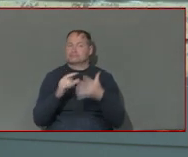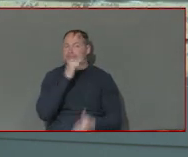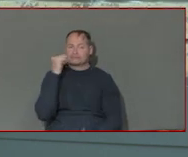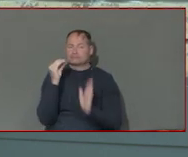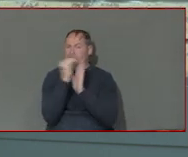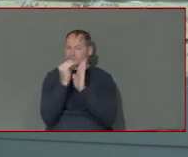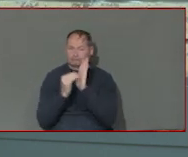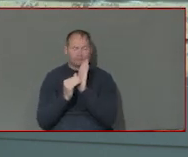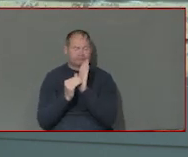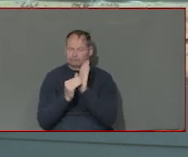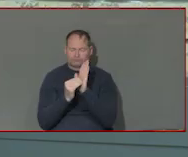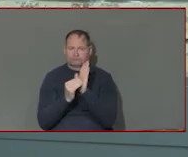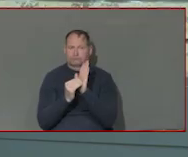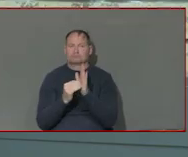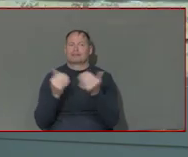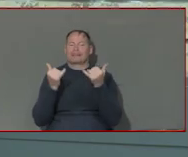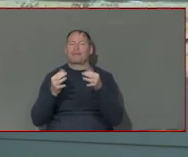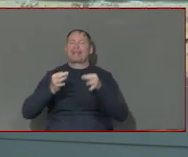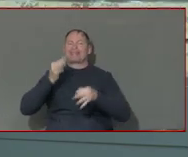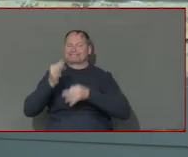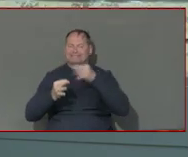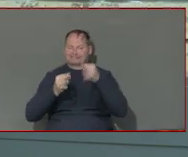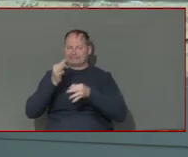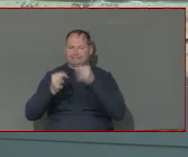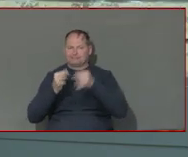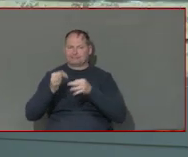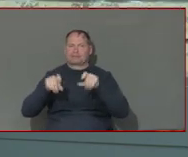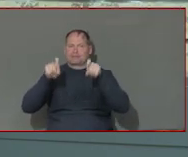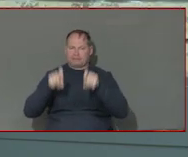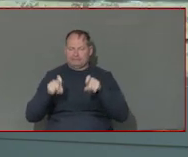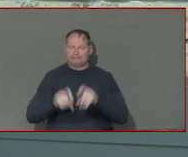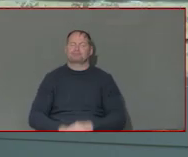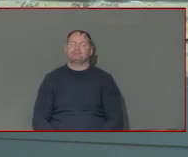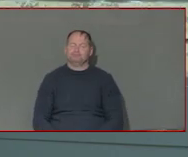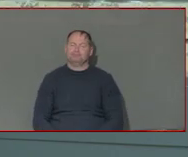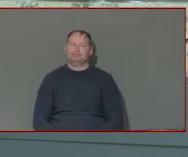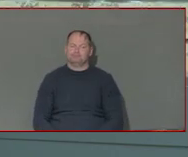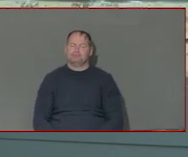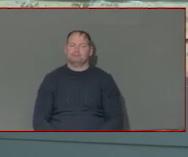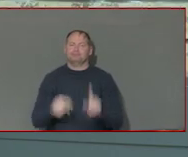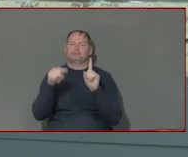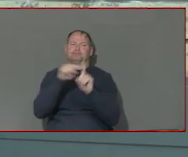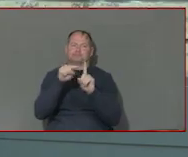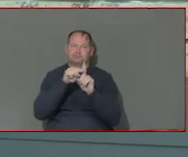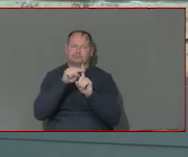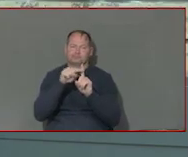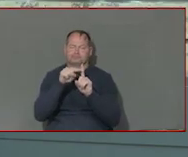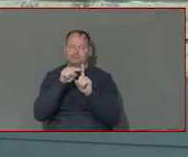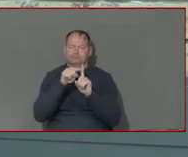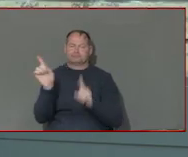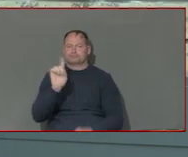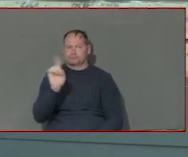also important that you know how to explain the characteristics or the advantages of such